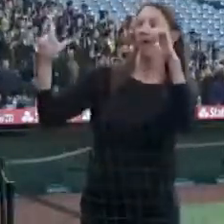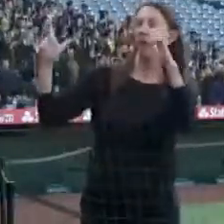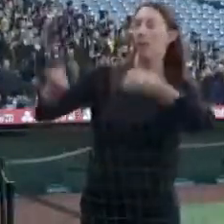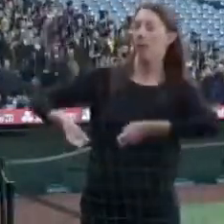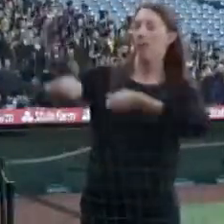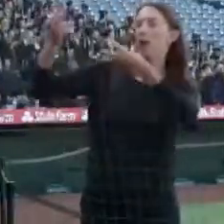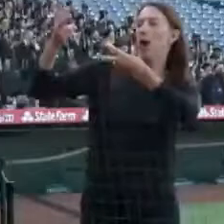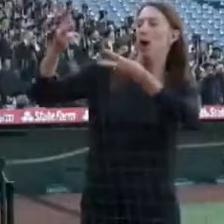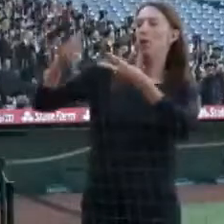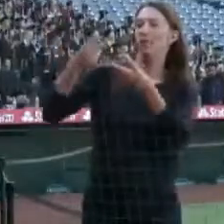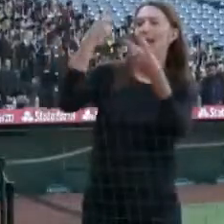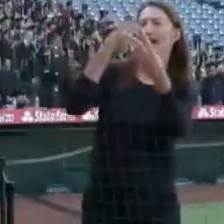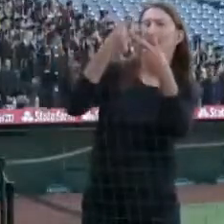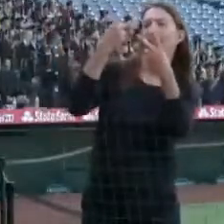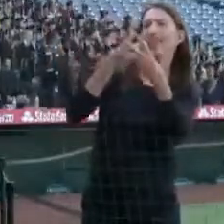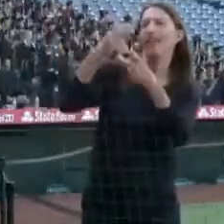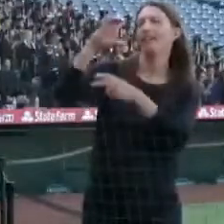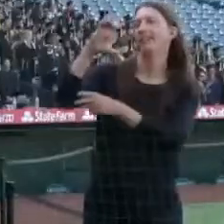Hashtag